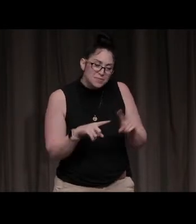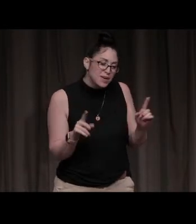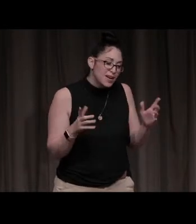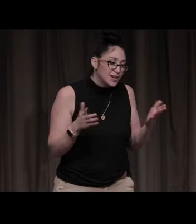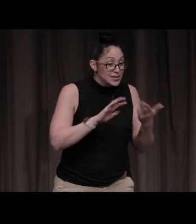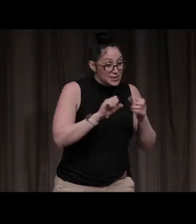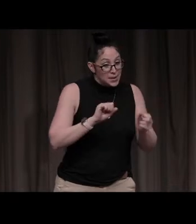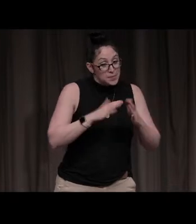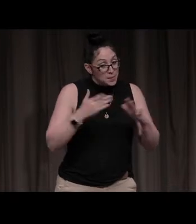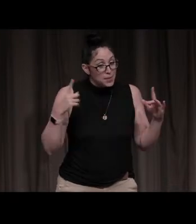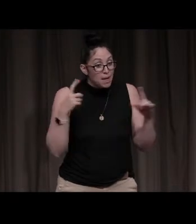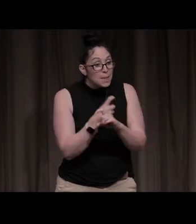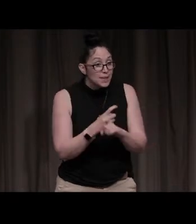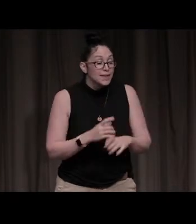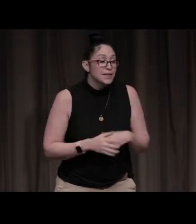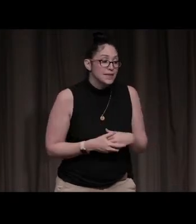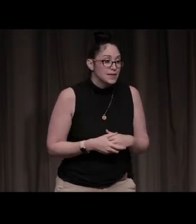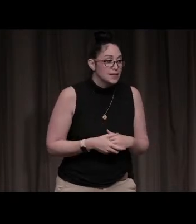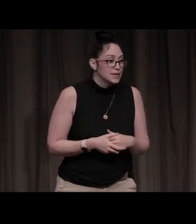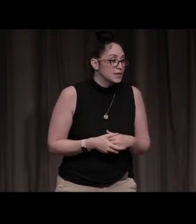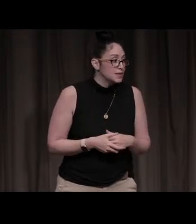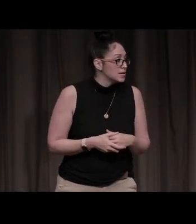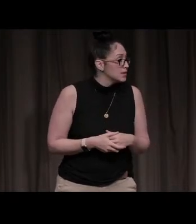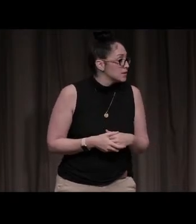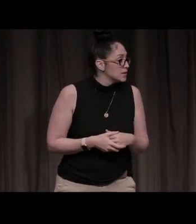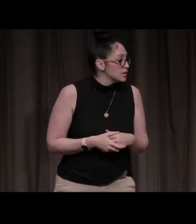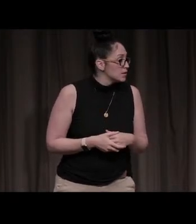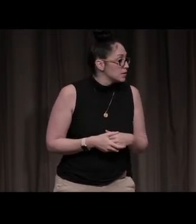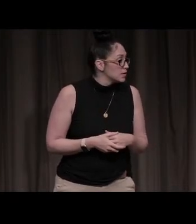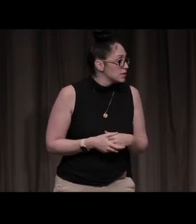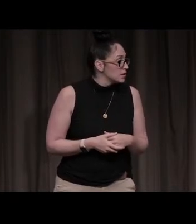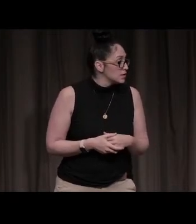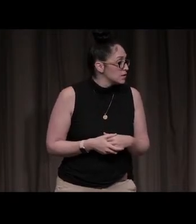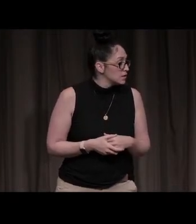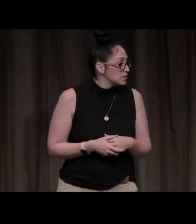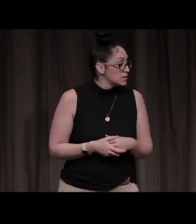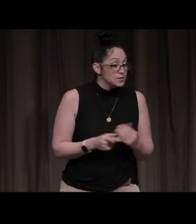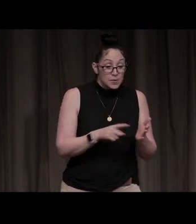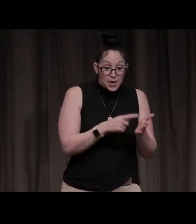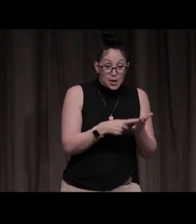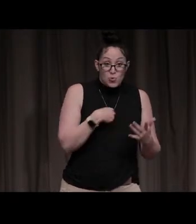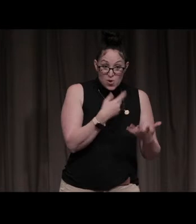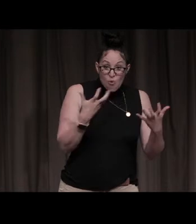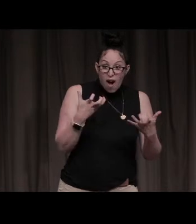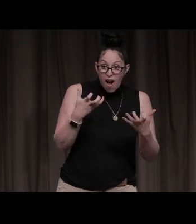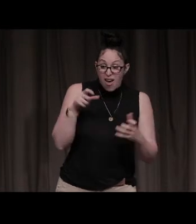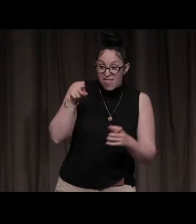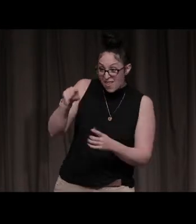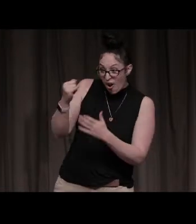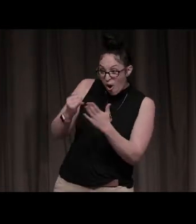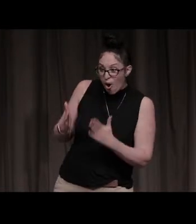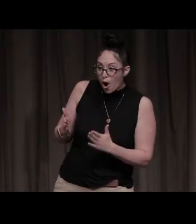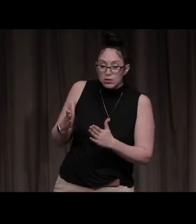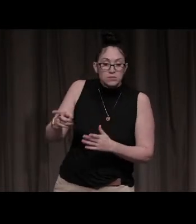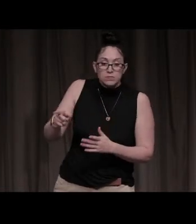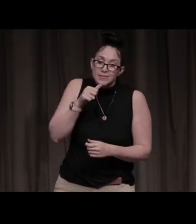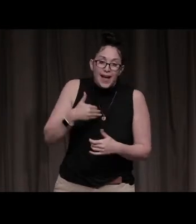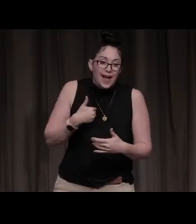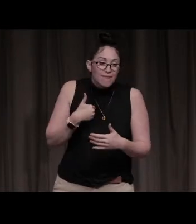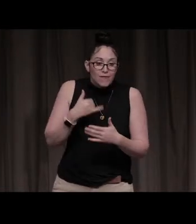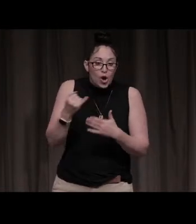too. Not always when we're seeking out an artist, they have work available. So if we have to meet that number, how do we deal with